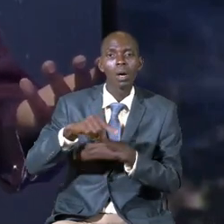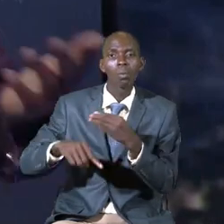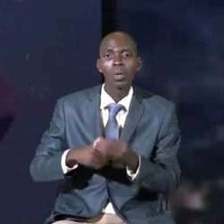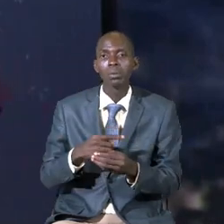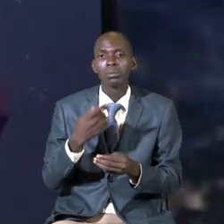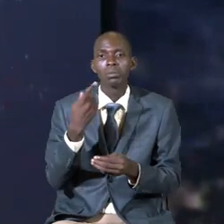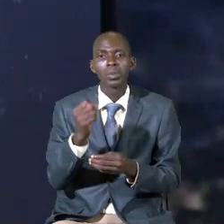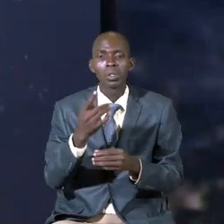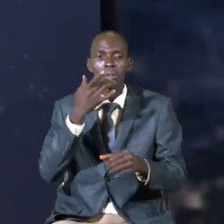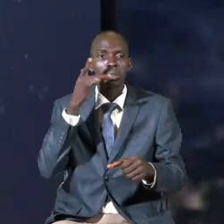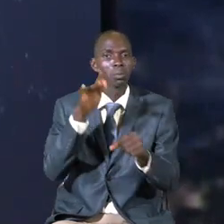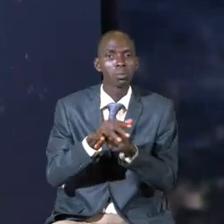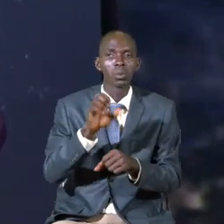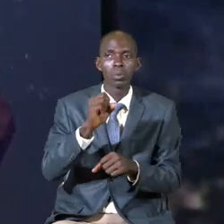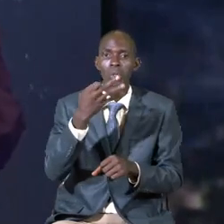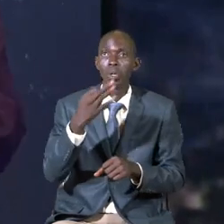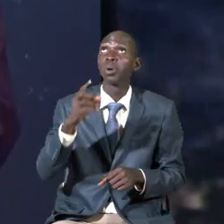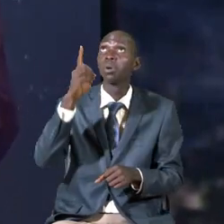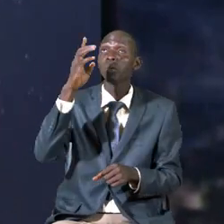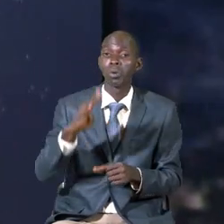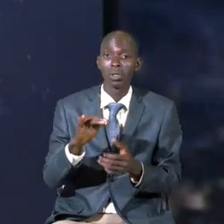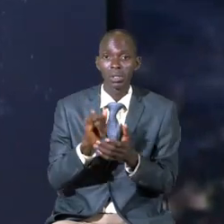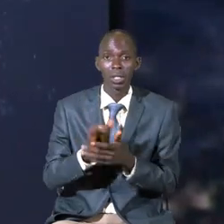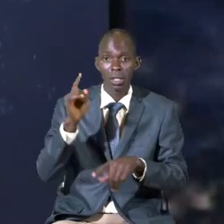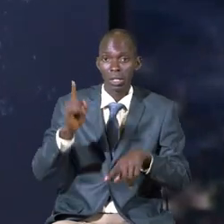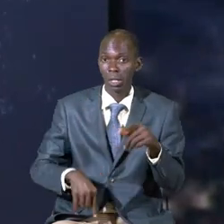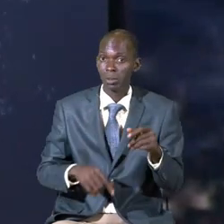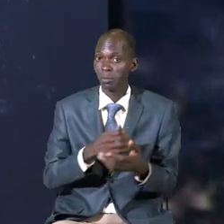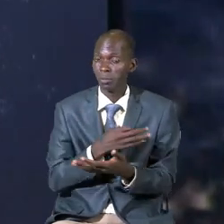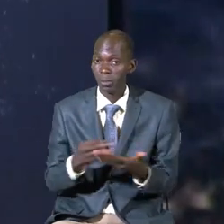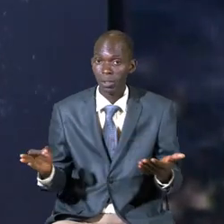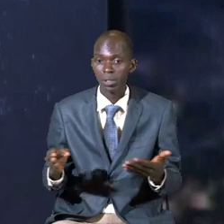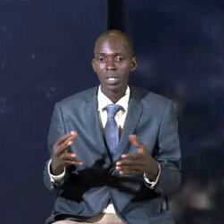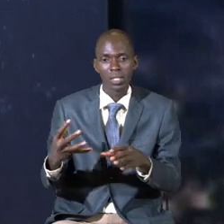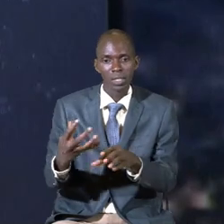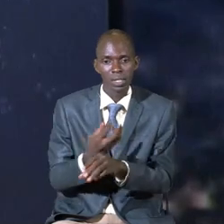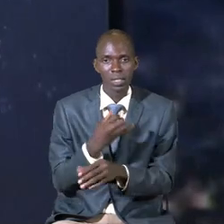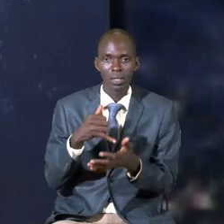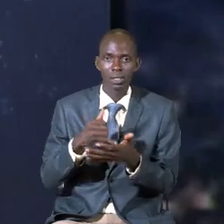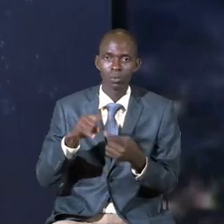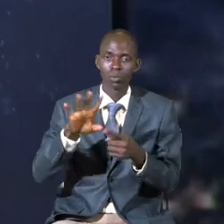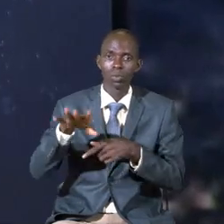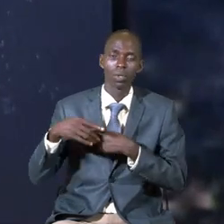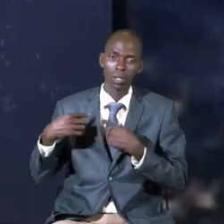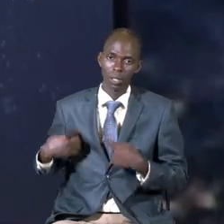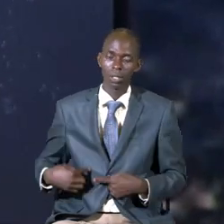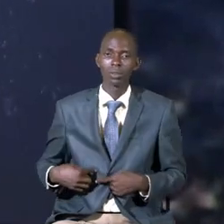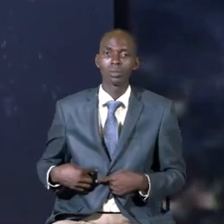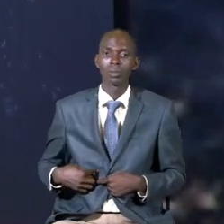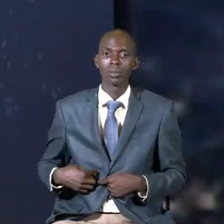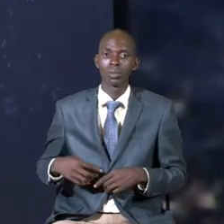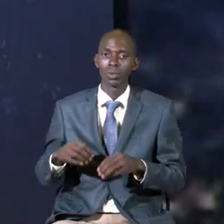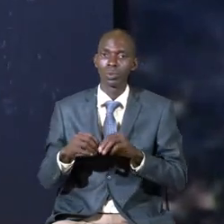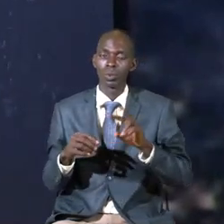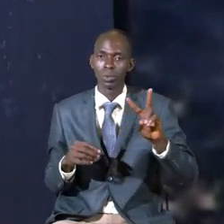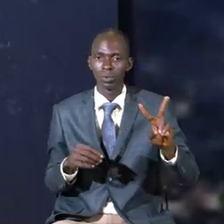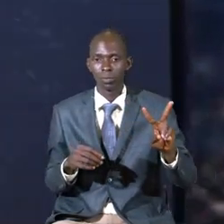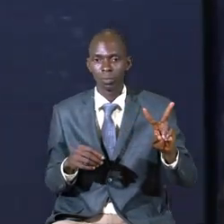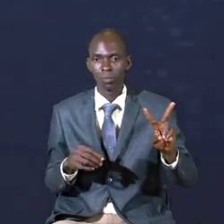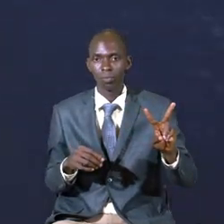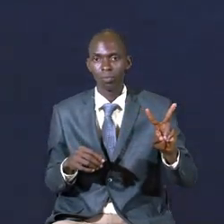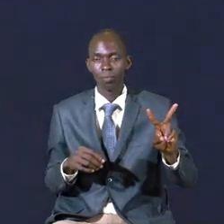promises of god that cannot fail take age to heart number two turn age to